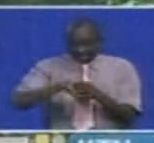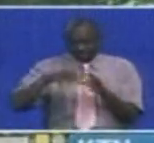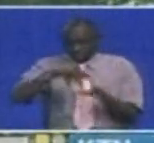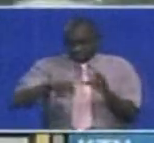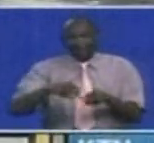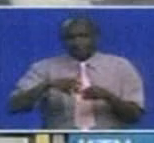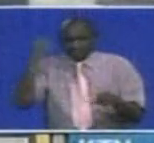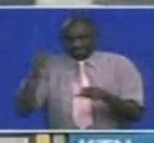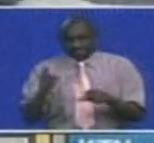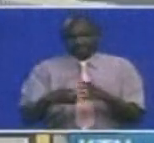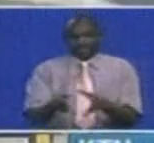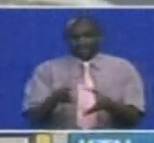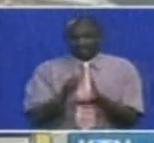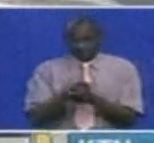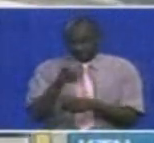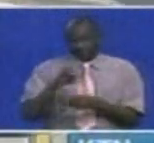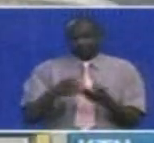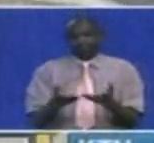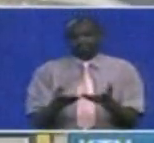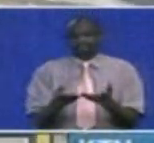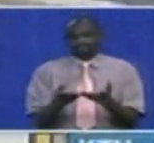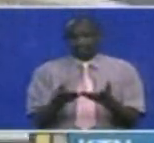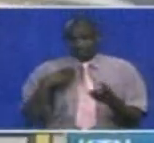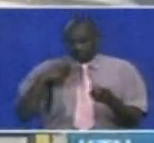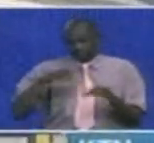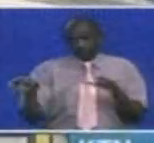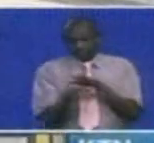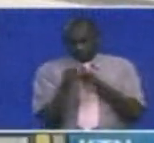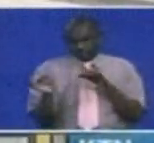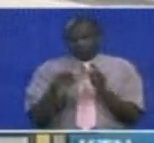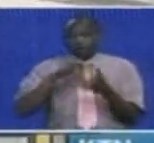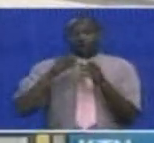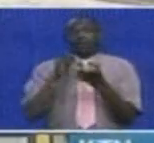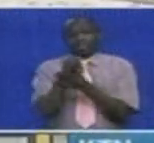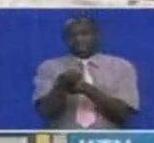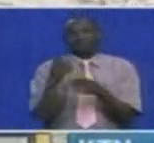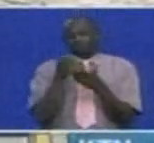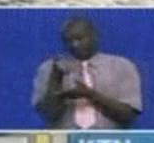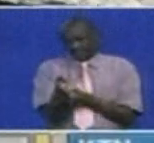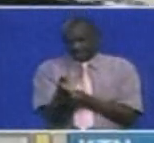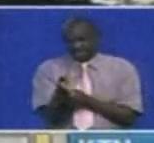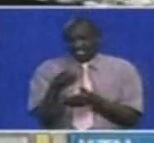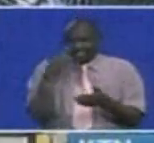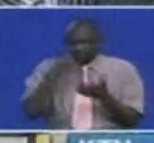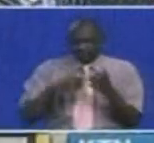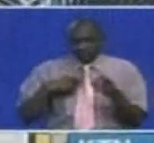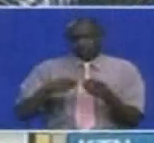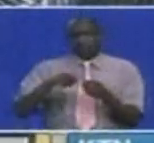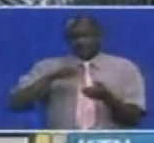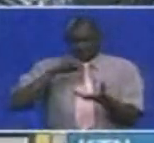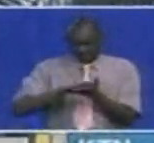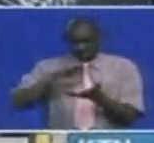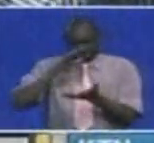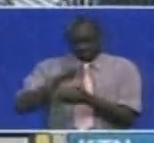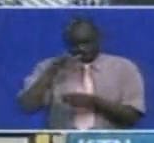a sucker pump that is used to emit the institution's effluent. The county's fire brigade had to pump out the tank's